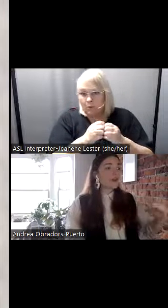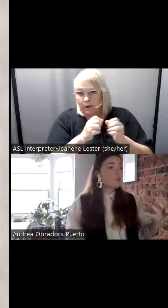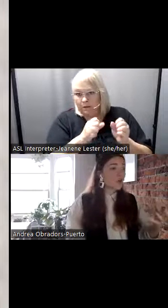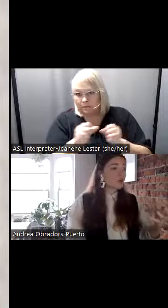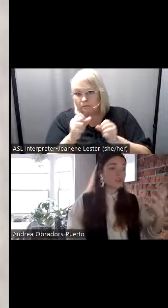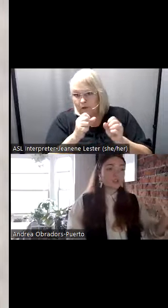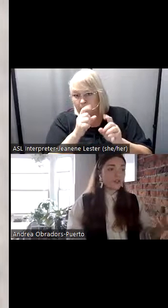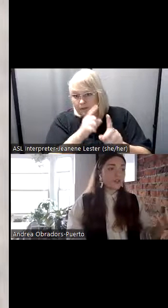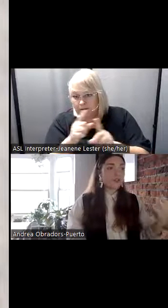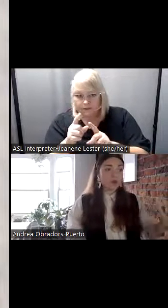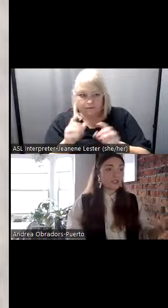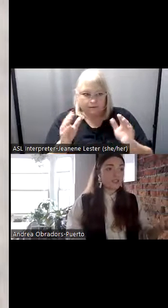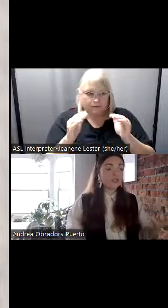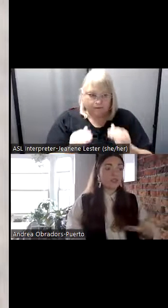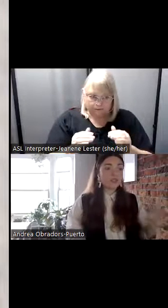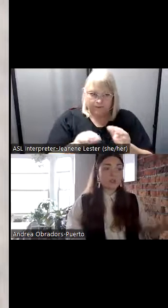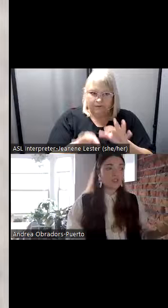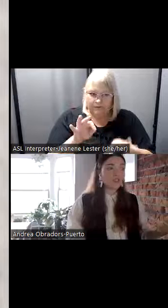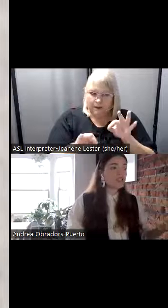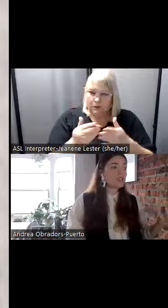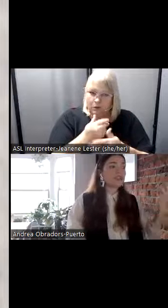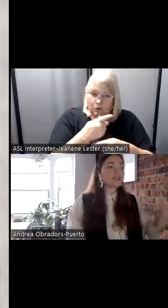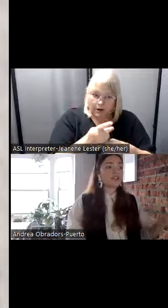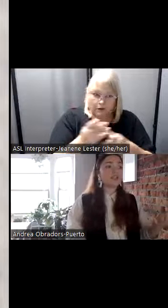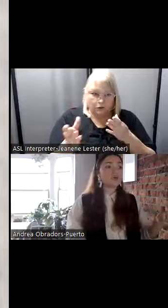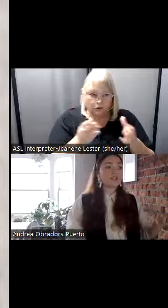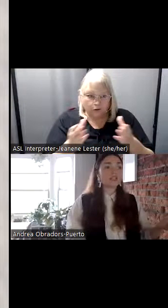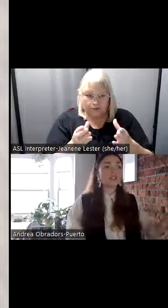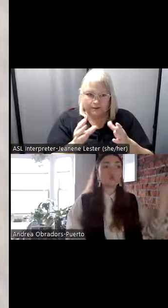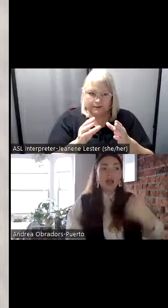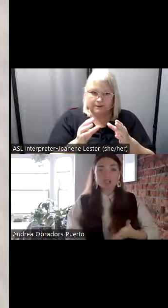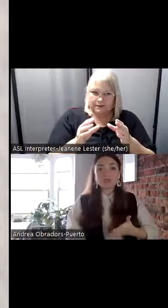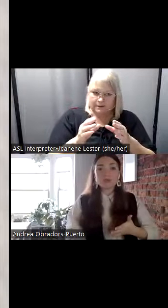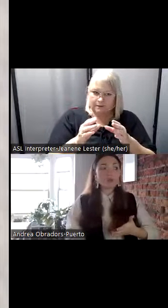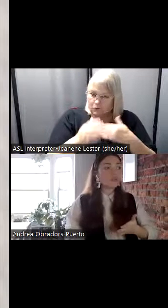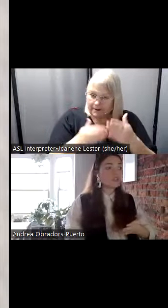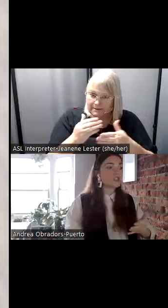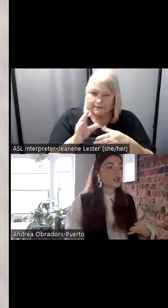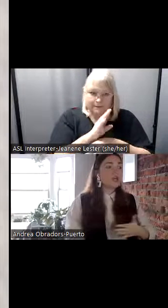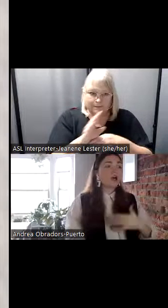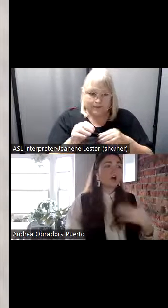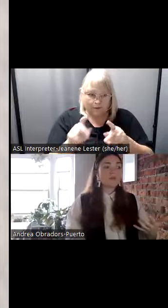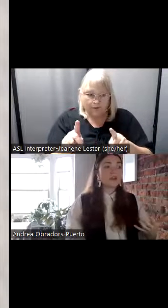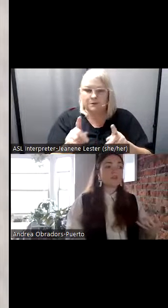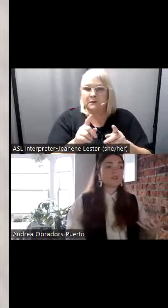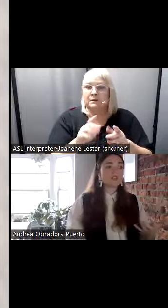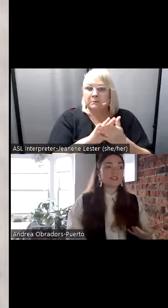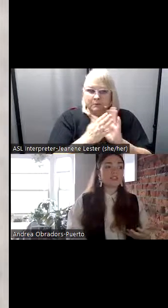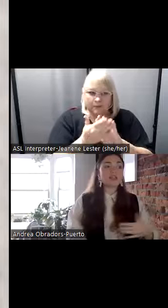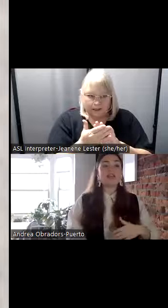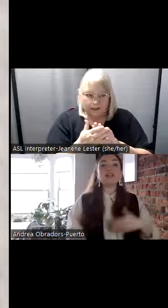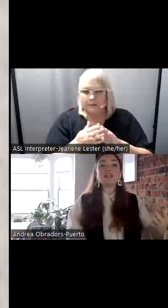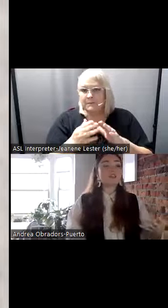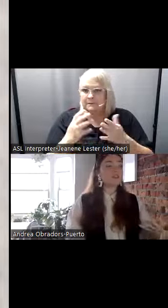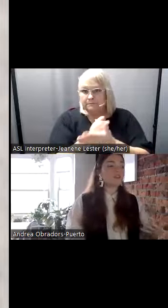find new products or services and processes, business opportunities, translate those needs into actionable solutions, optimize